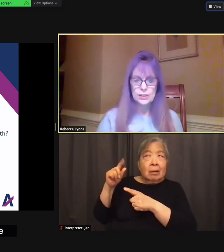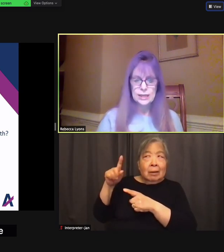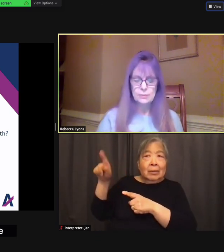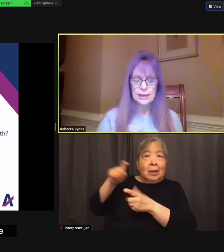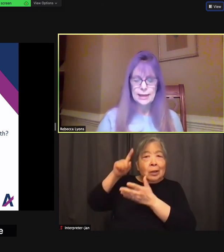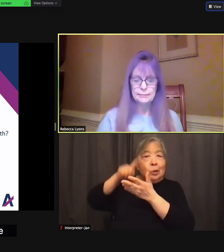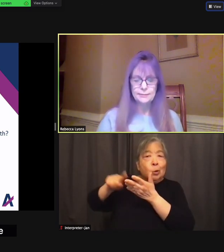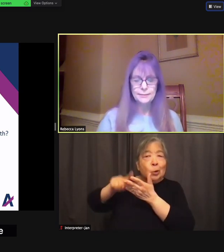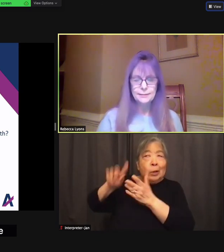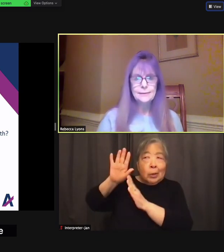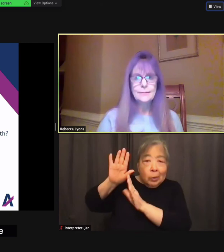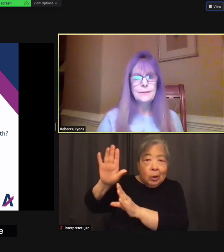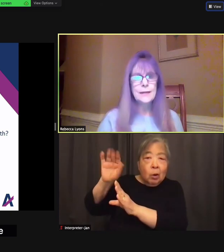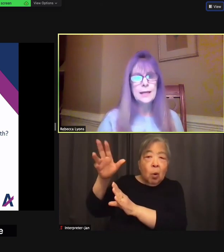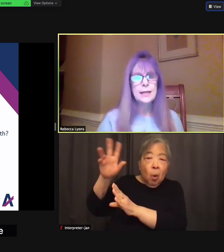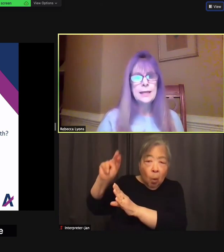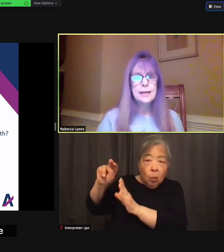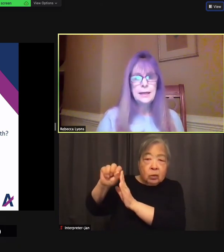with their state plan.